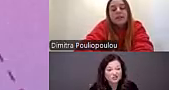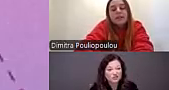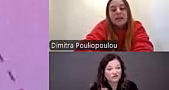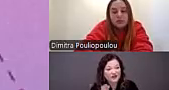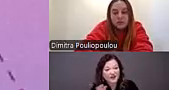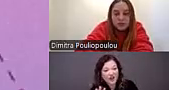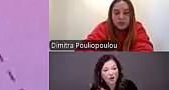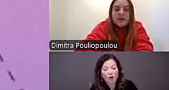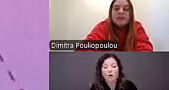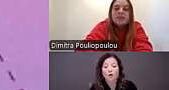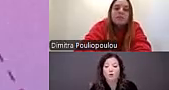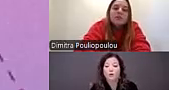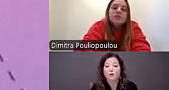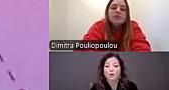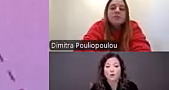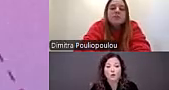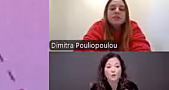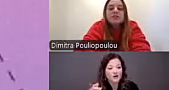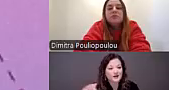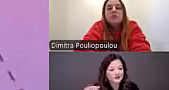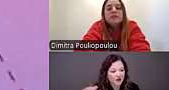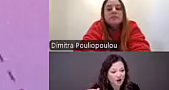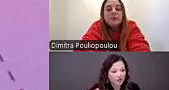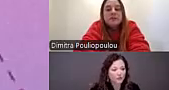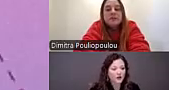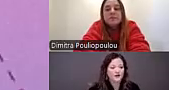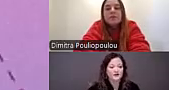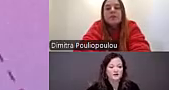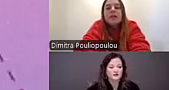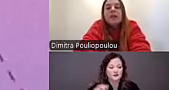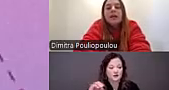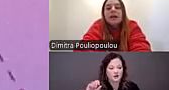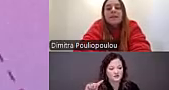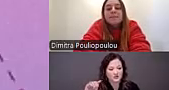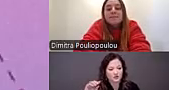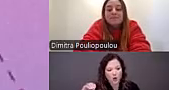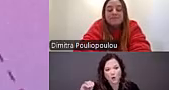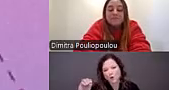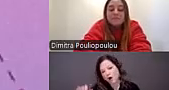what is hand osteoarthritis and what joint protection means in principle,